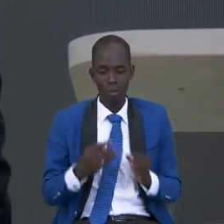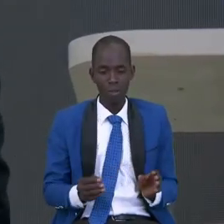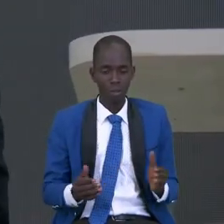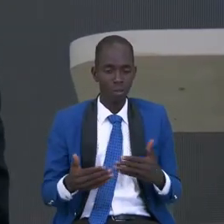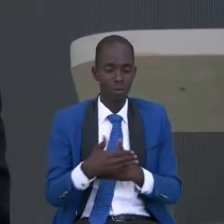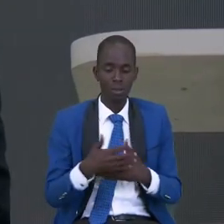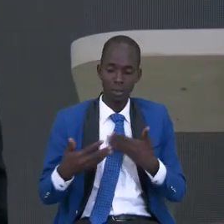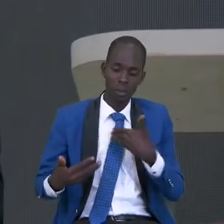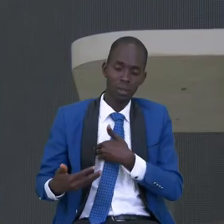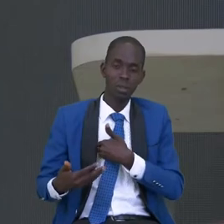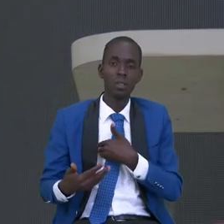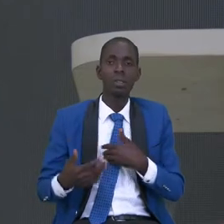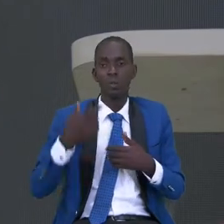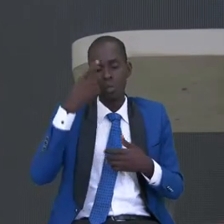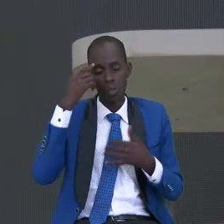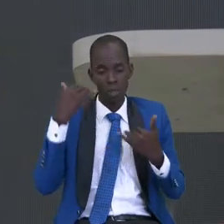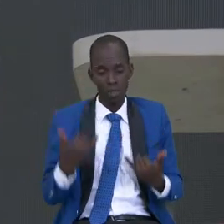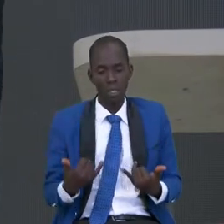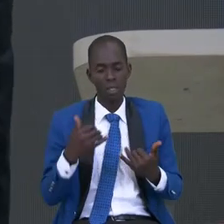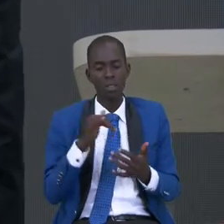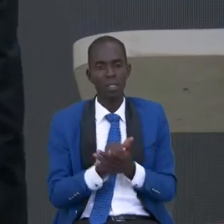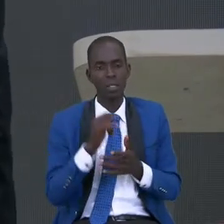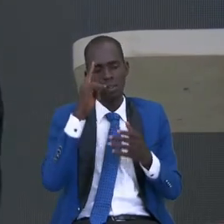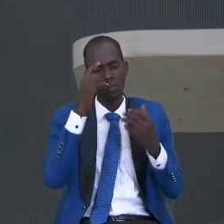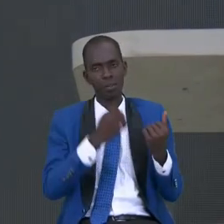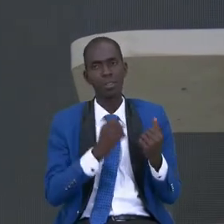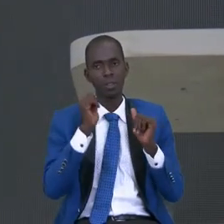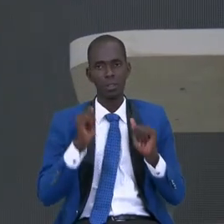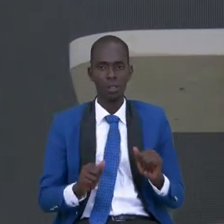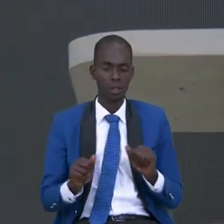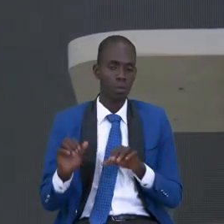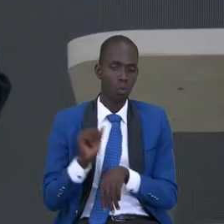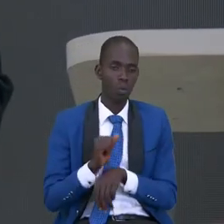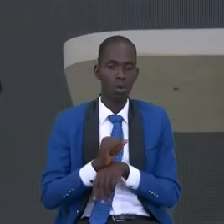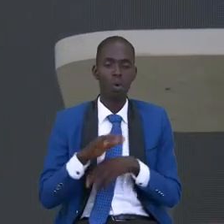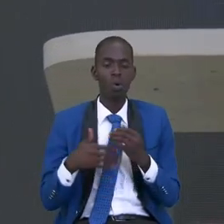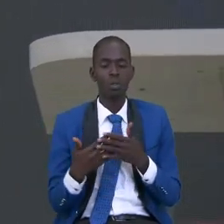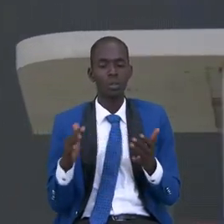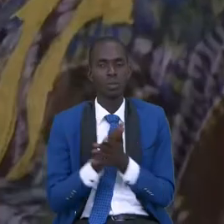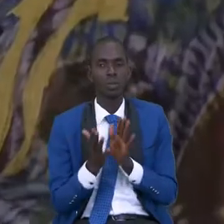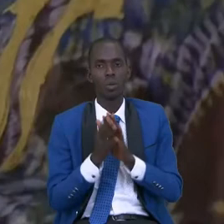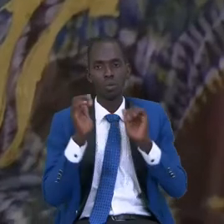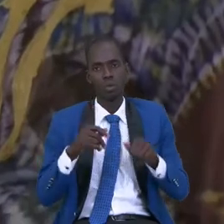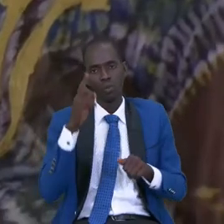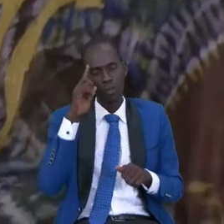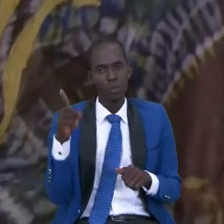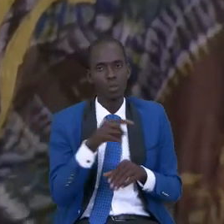that faith now can be exercised. All things are possible for you in Jesus' name.